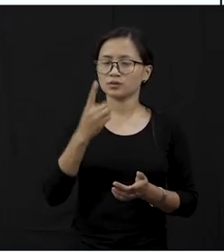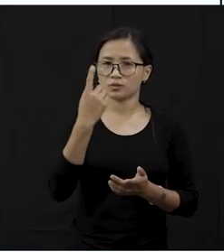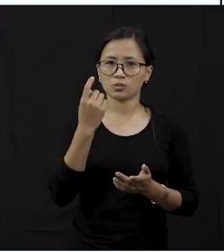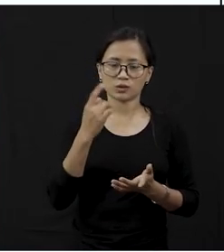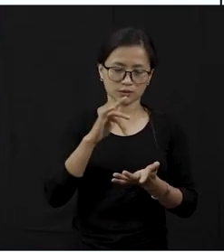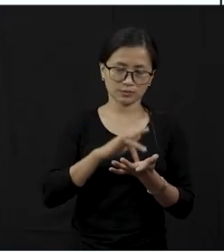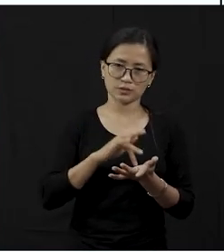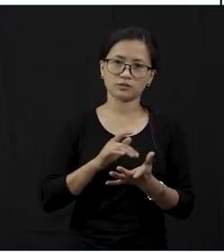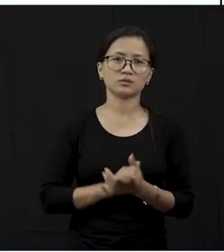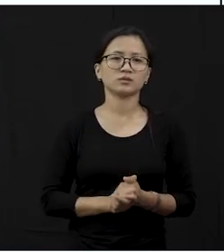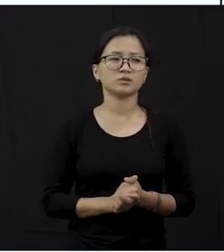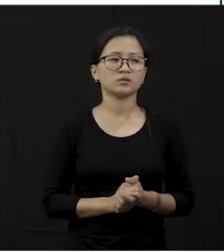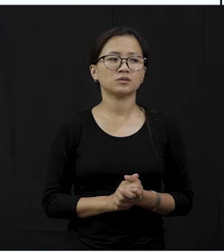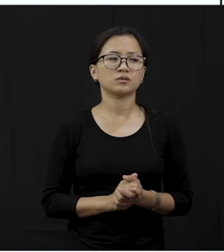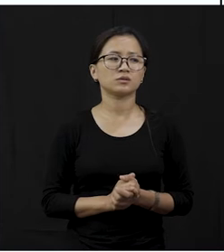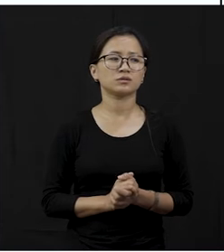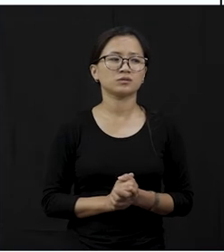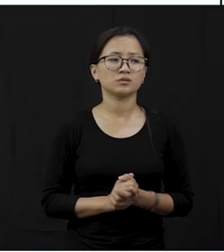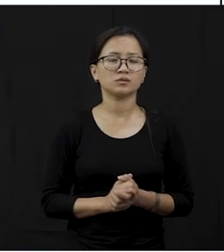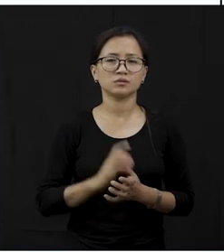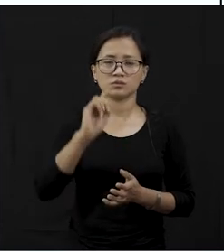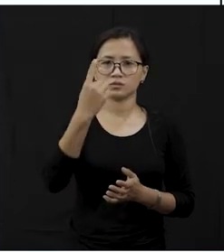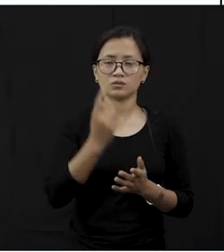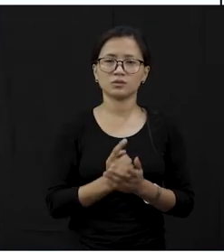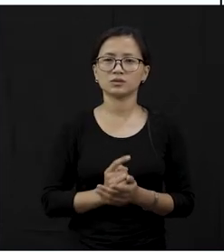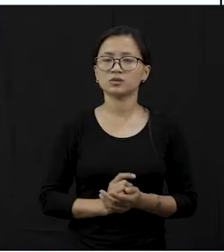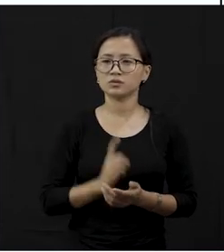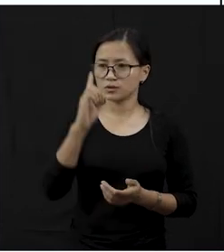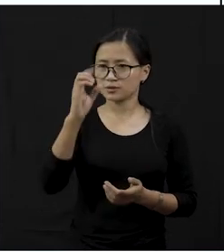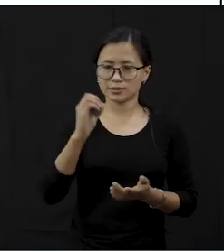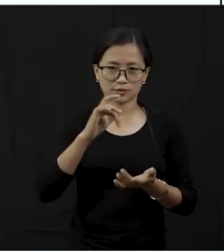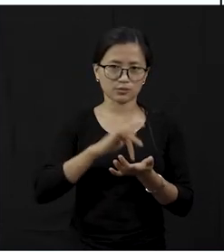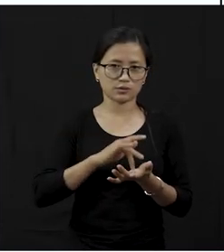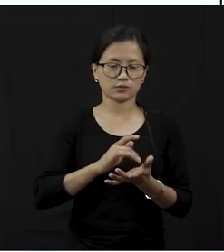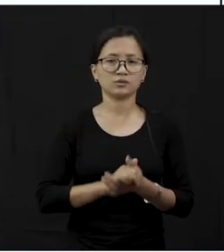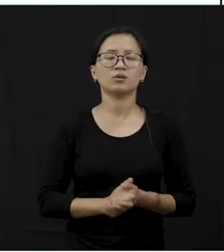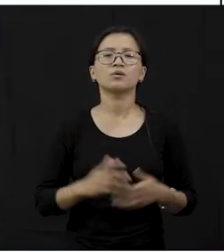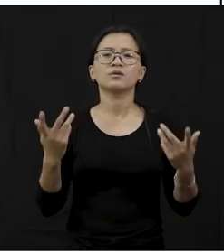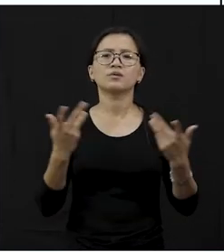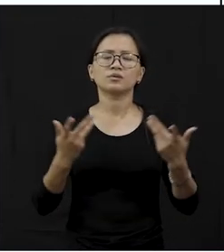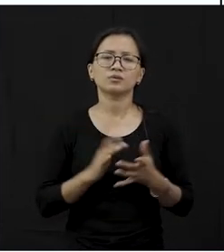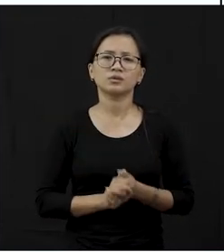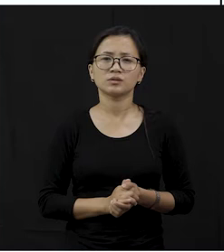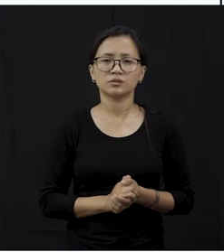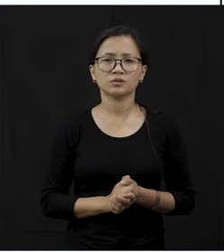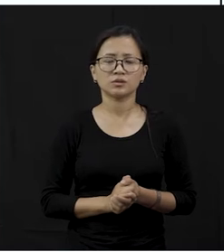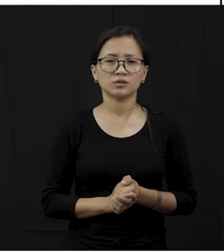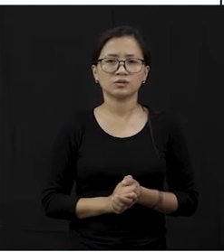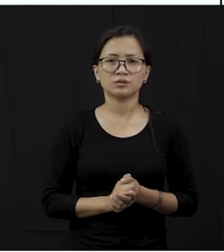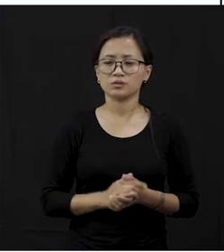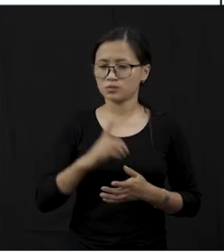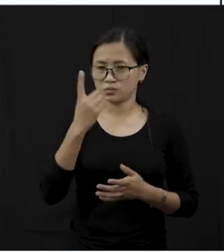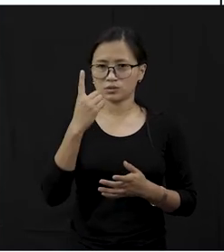ones place. So zero on the ones place, one on the tens place. Why? Because that ones represent,